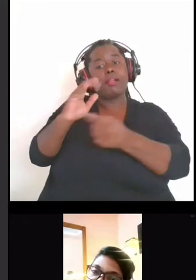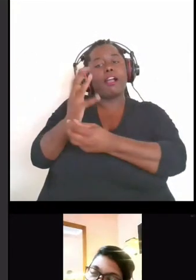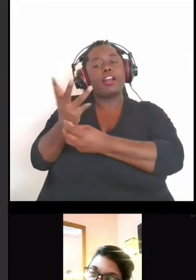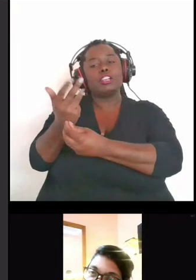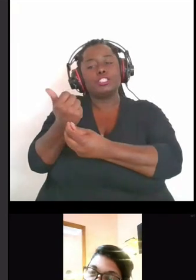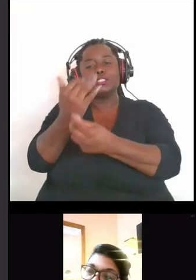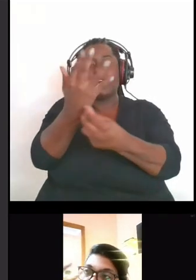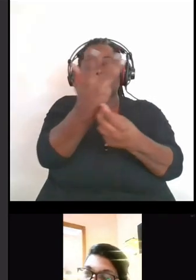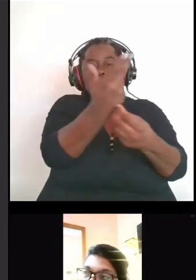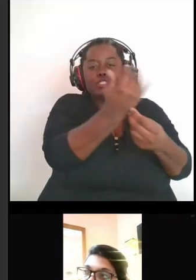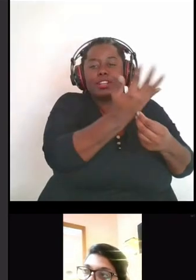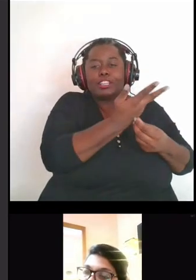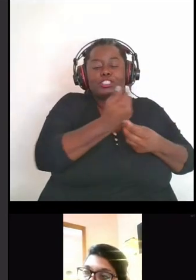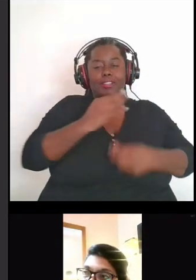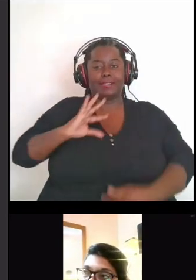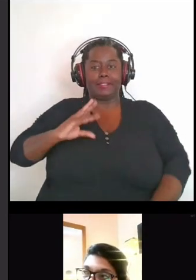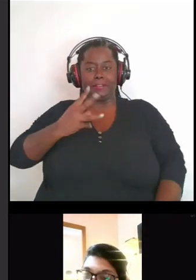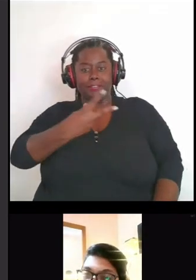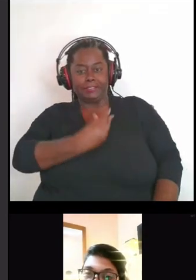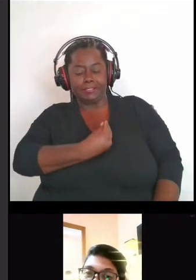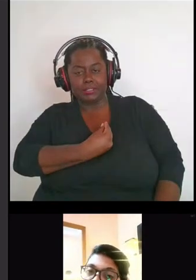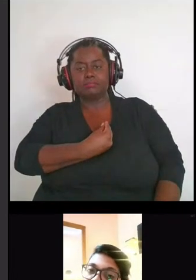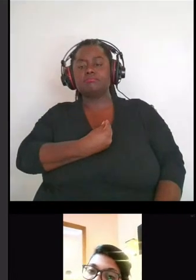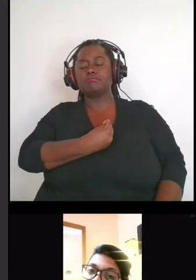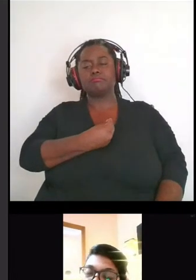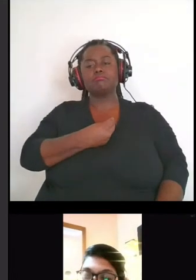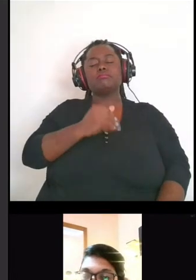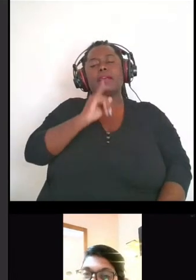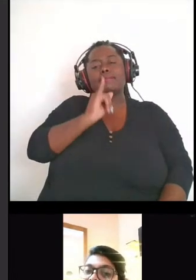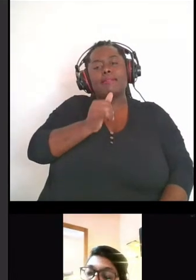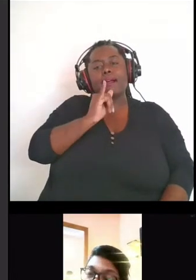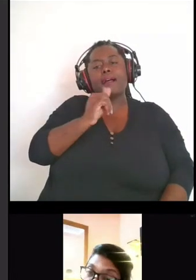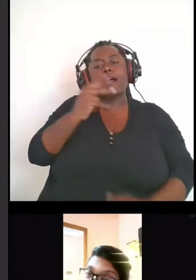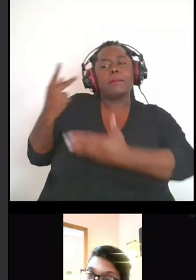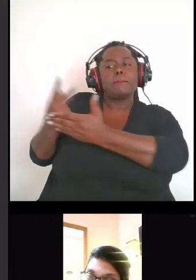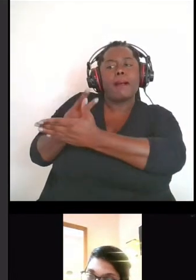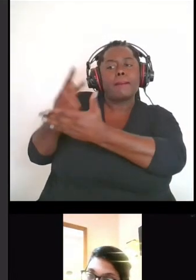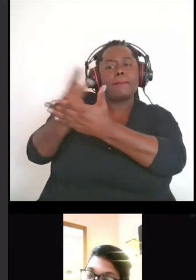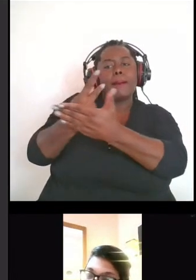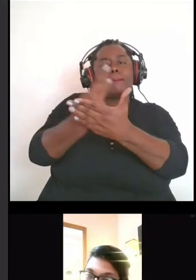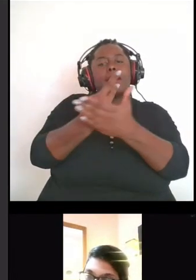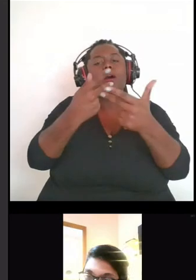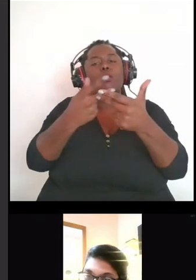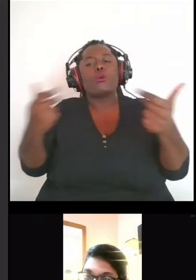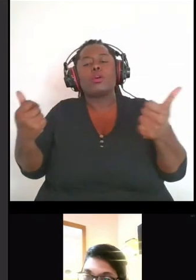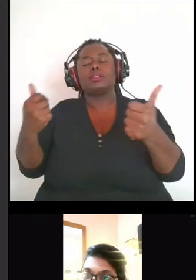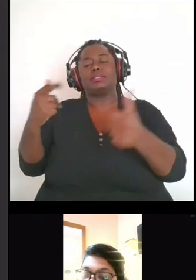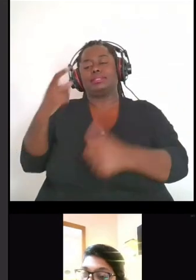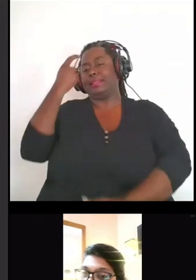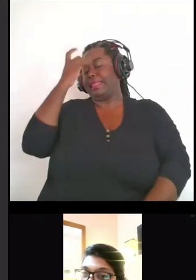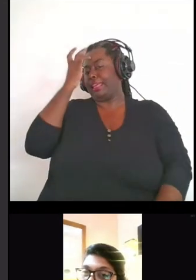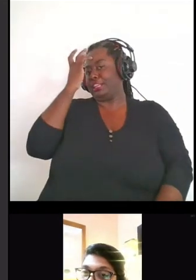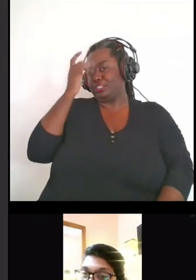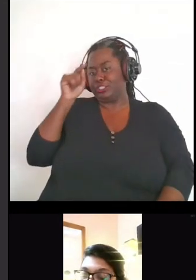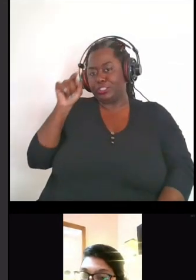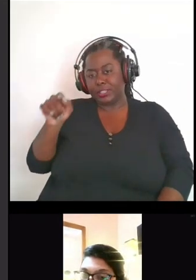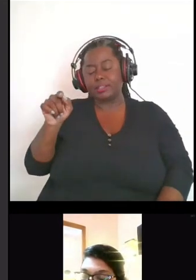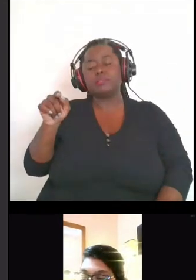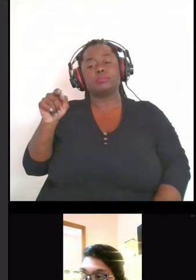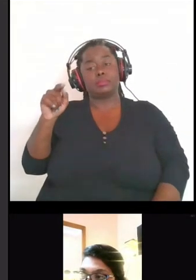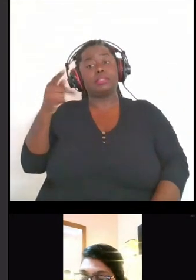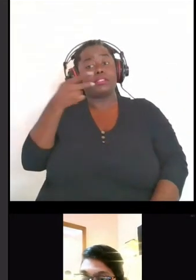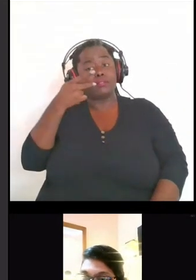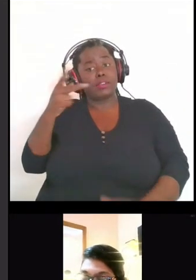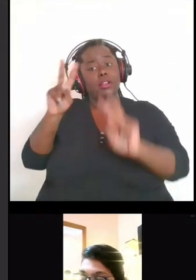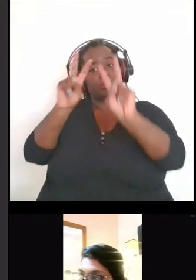for the transgender people of course there is a Congregation of CIS people also in this in these festivals and that's the